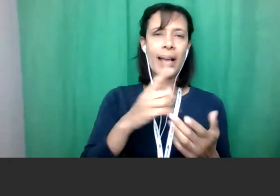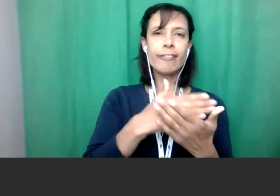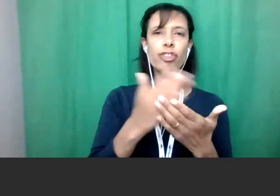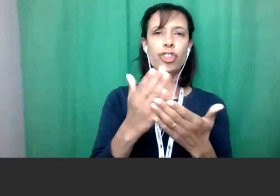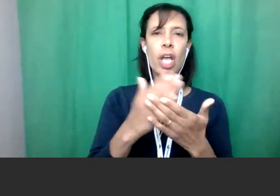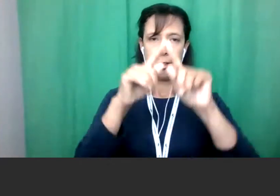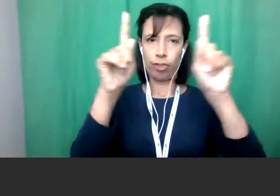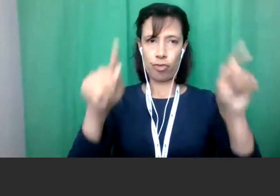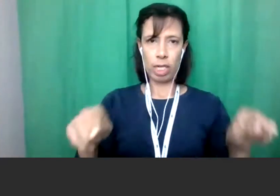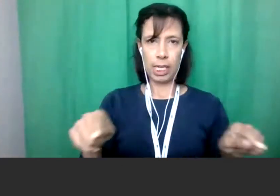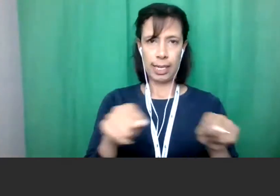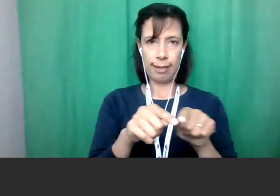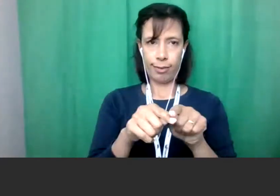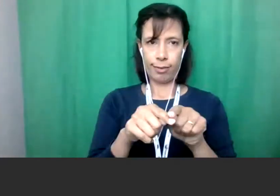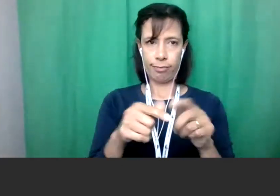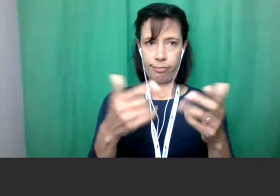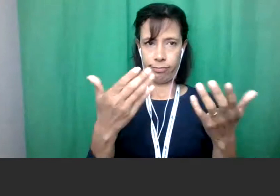Oh.